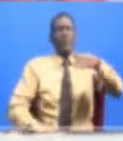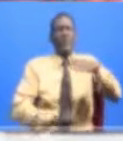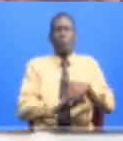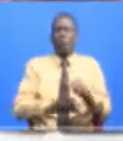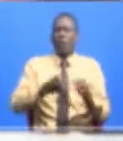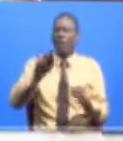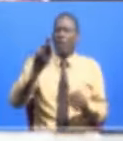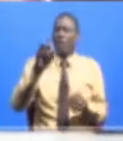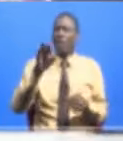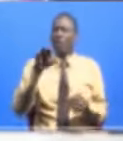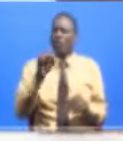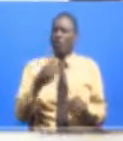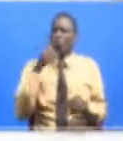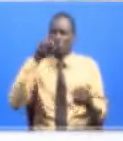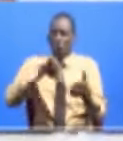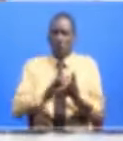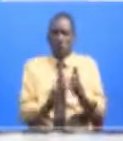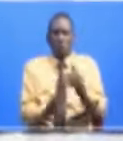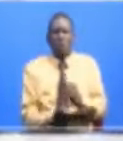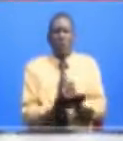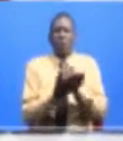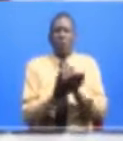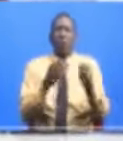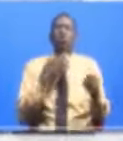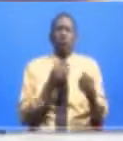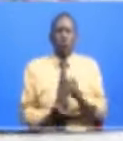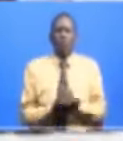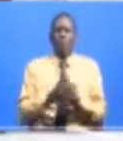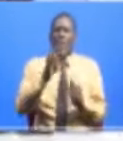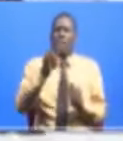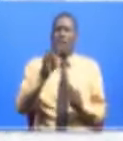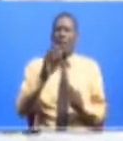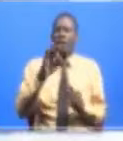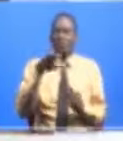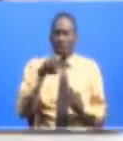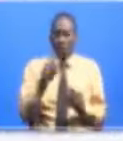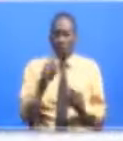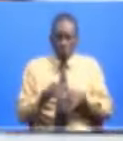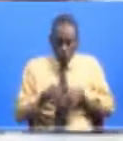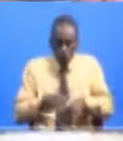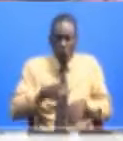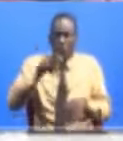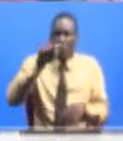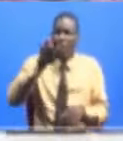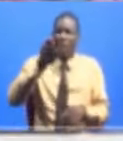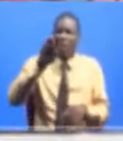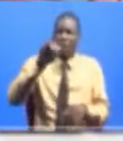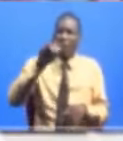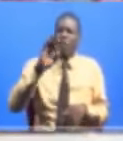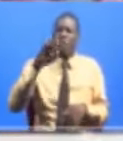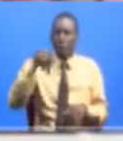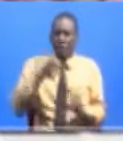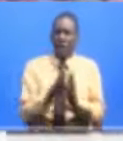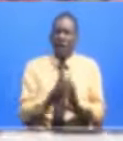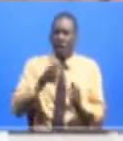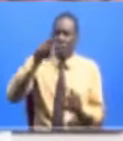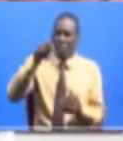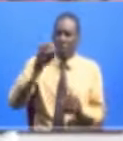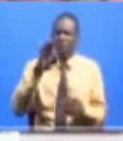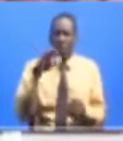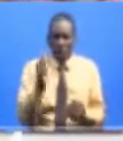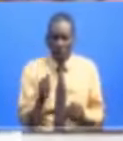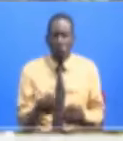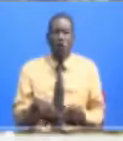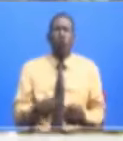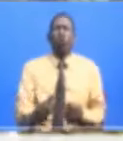tukisema kwamba tutasaidia KFS kuligana na PFMP na FMA kulinda huu msitu na kukataa